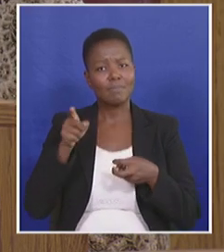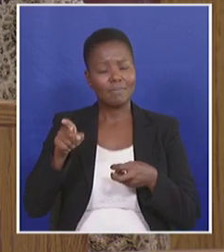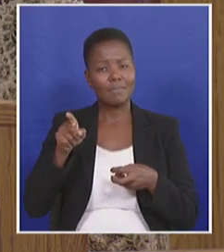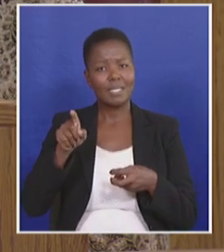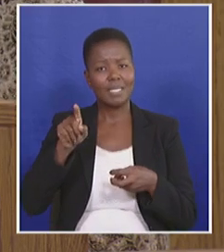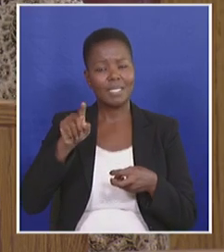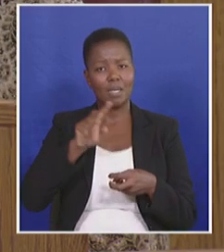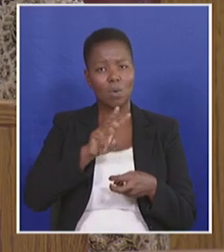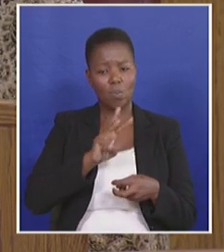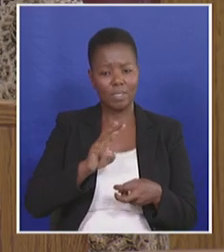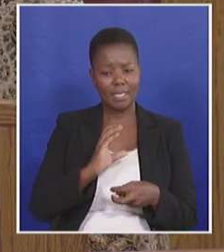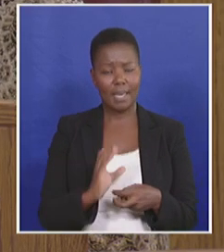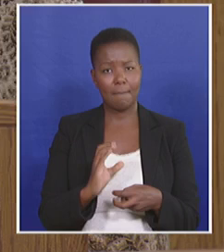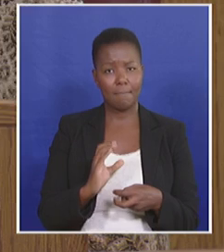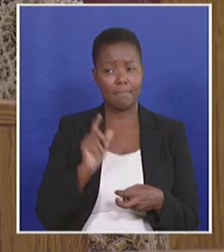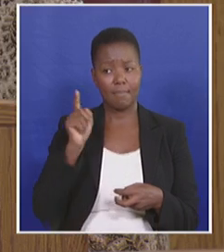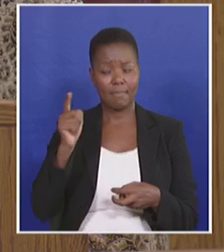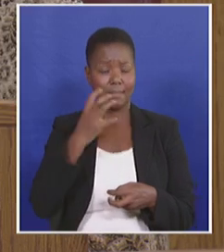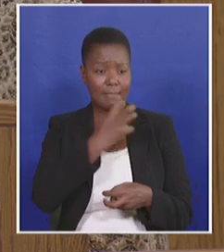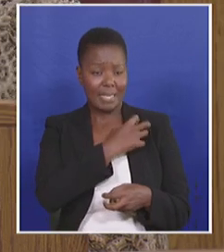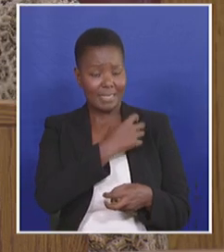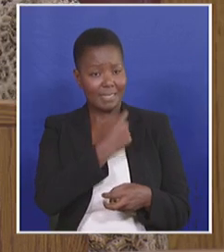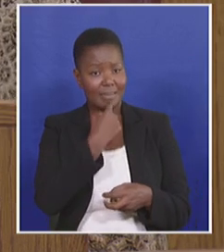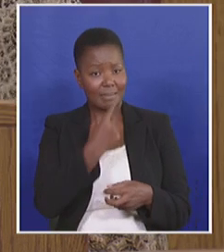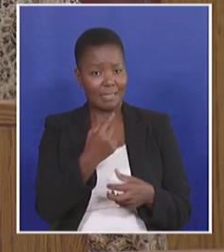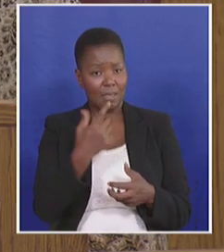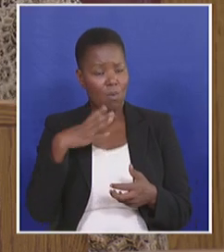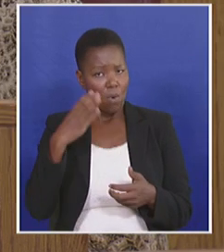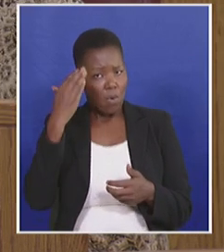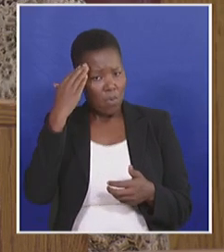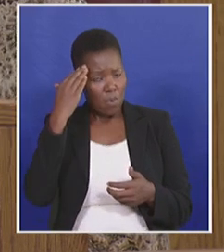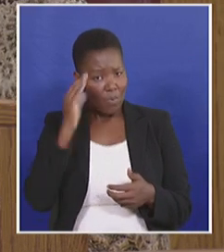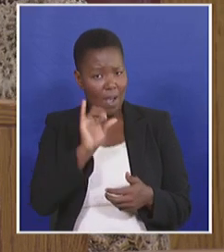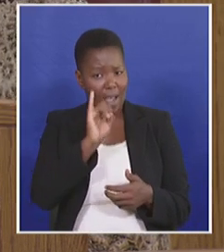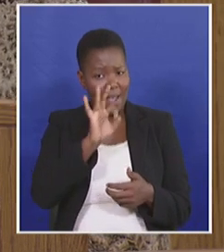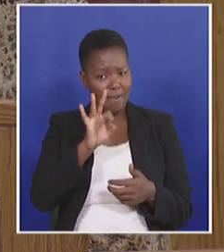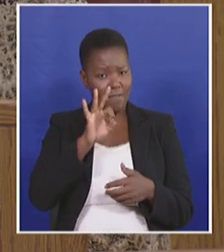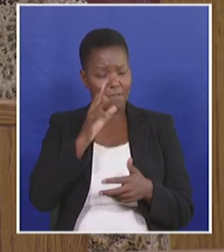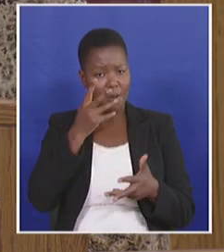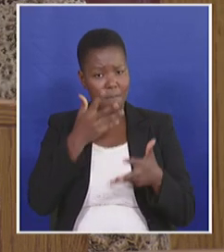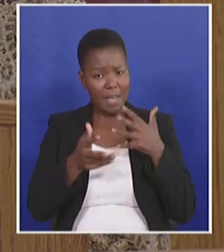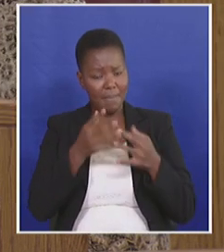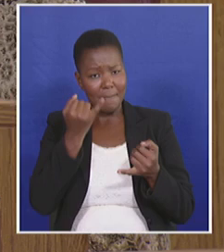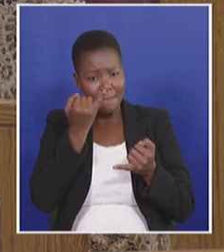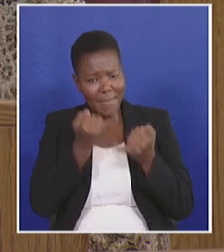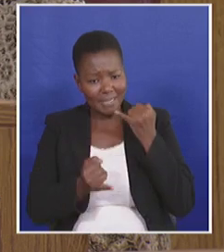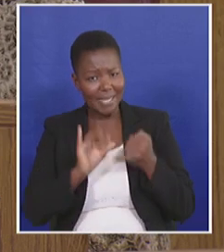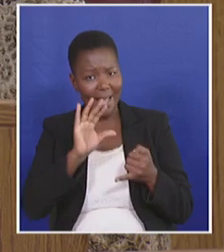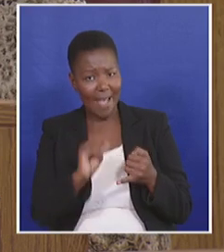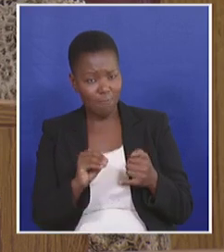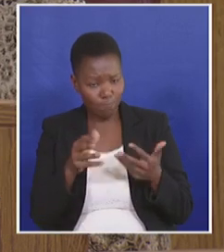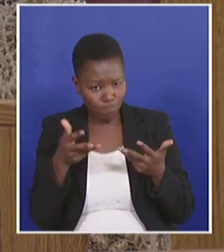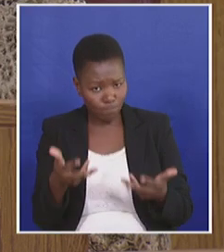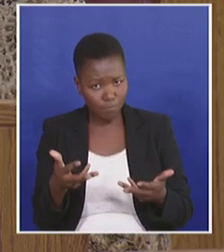is, I would need to find out whether indeed there was never. So what I hear you say, Minister, is you do